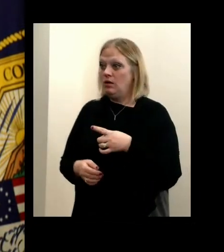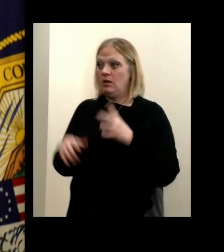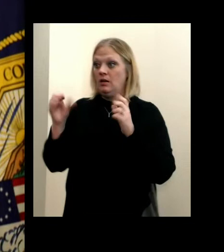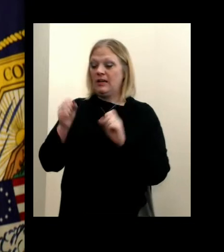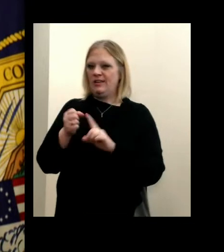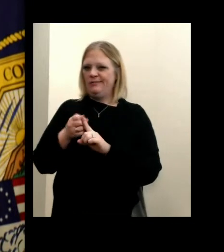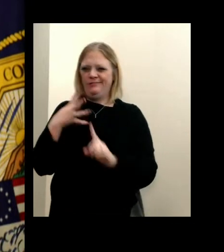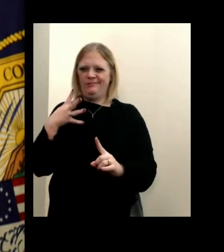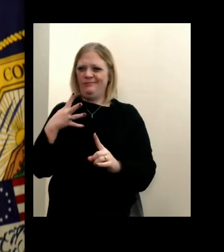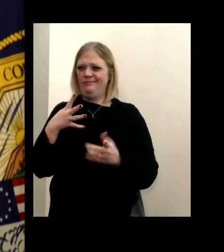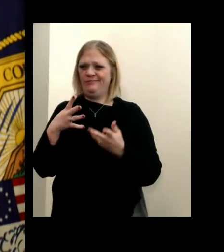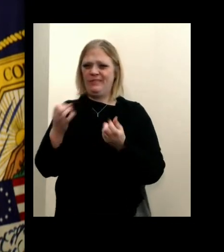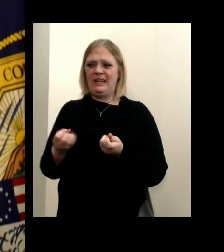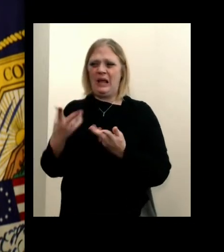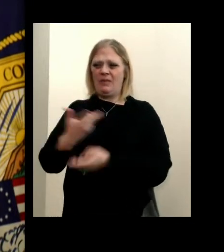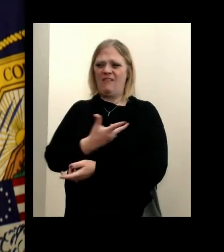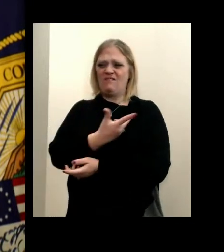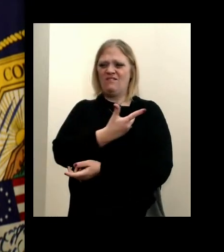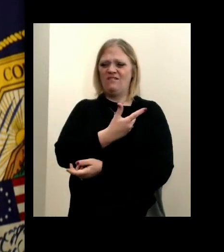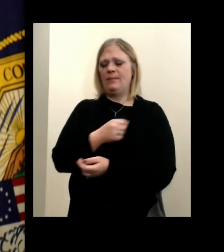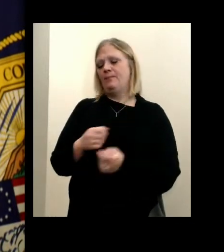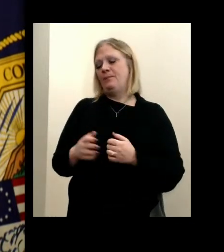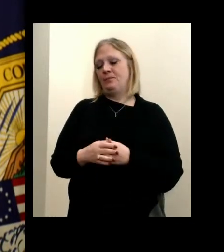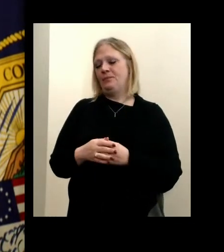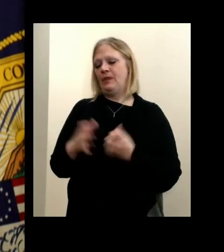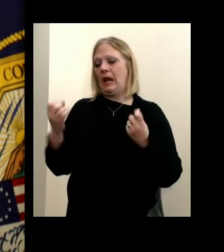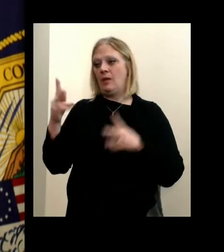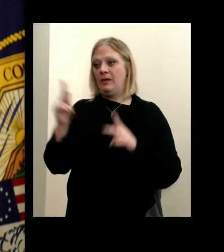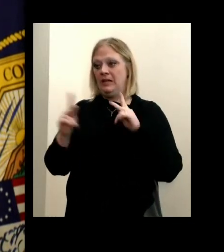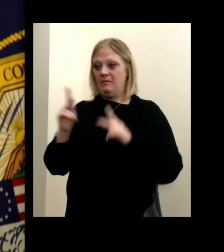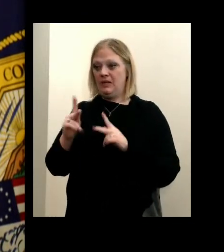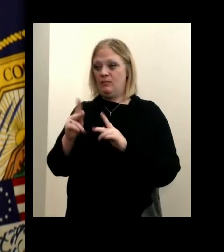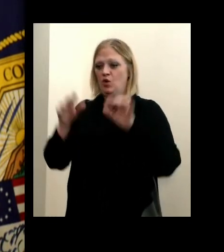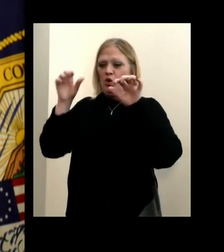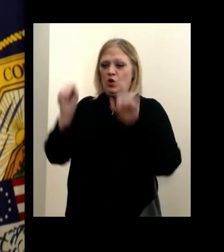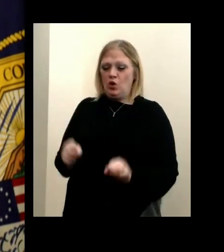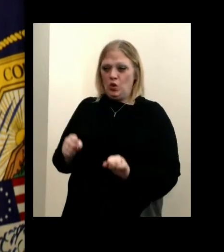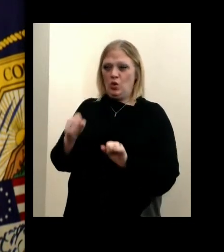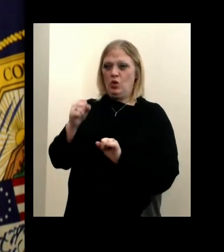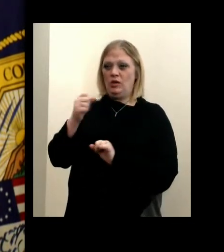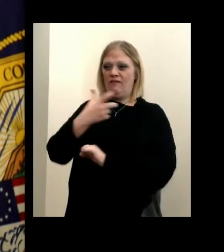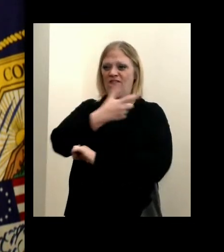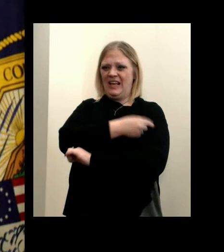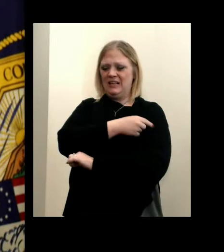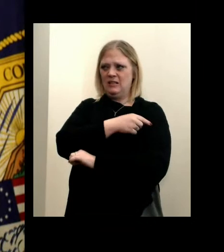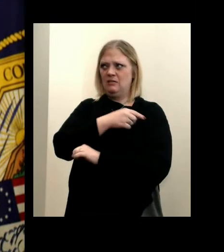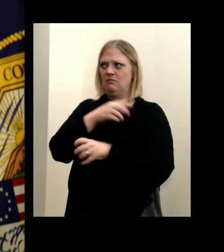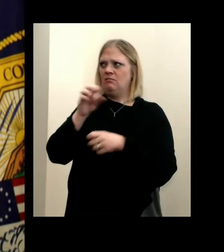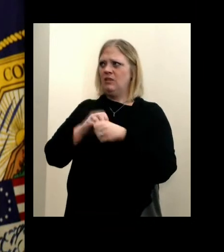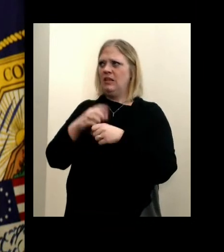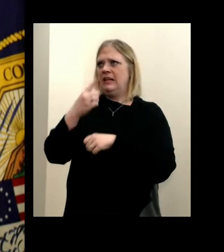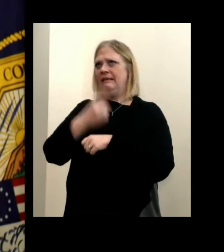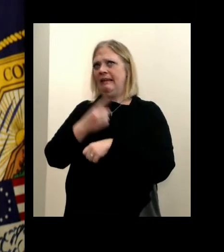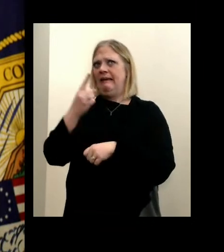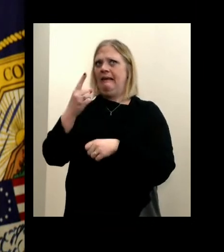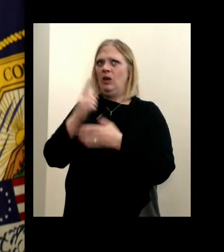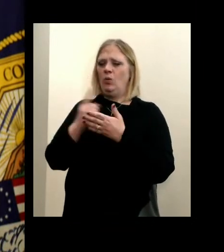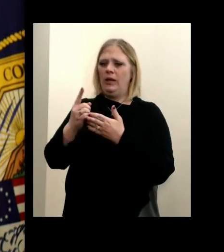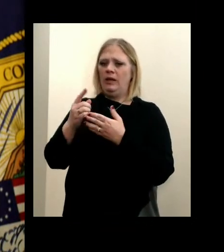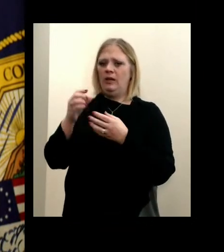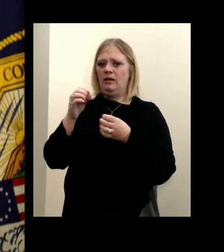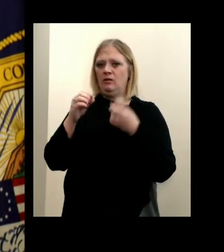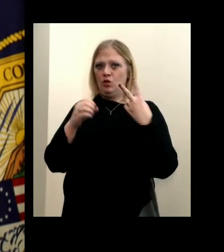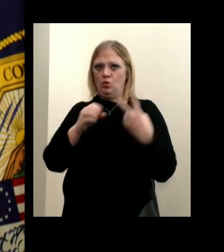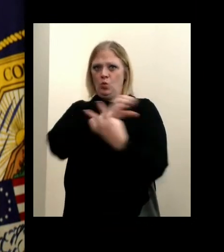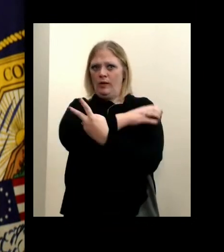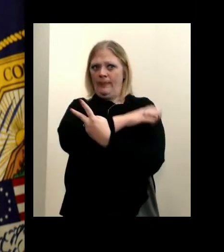on that? How many vaccinations or how many people would be vaccinated or could you vaccinate on a given day or week in either of those two clinics, one with